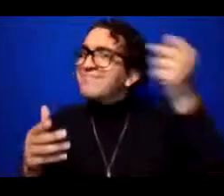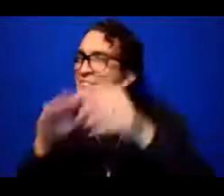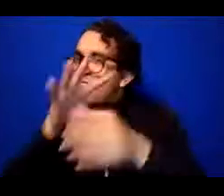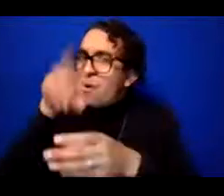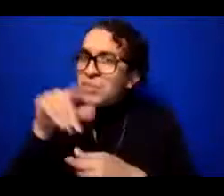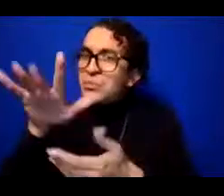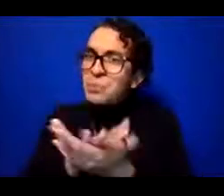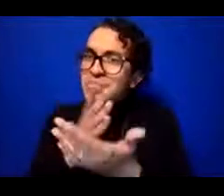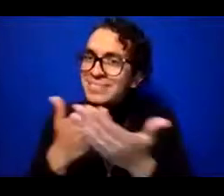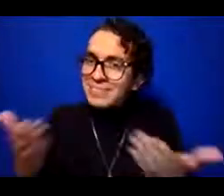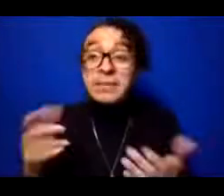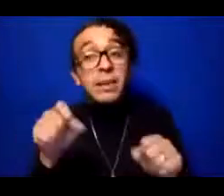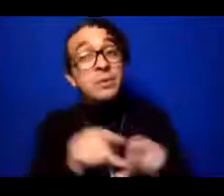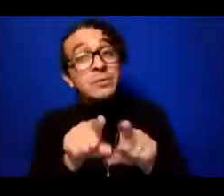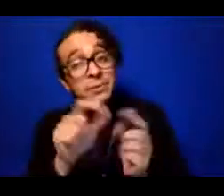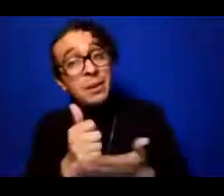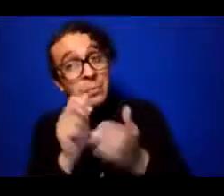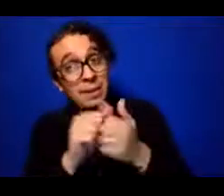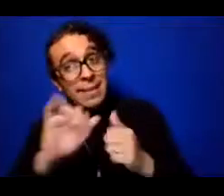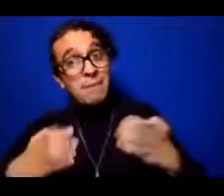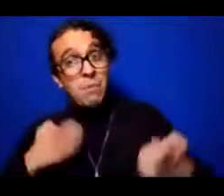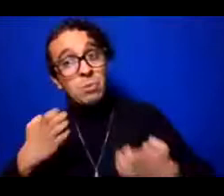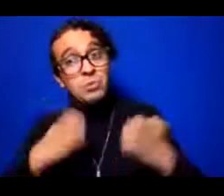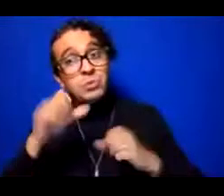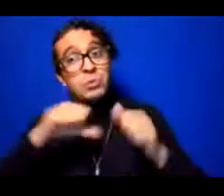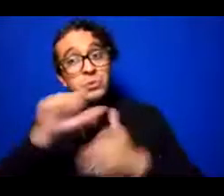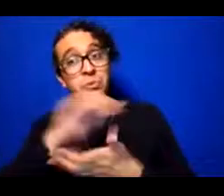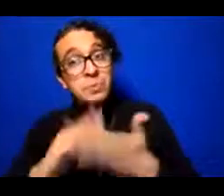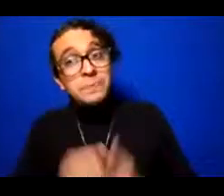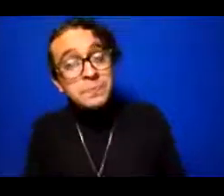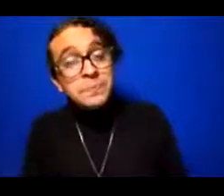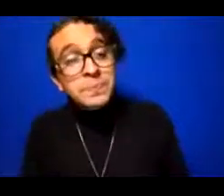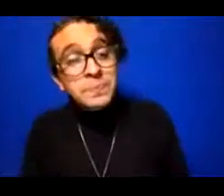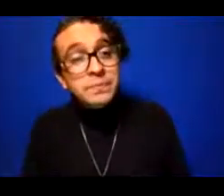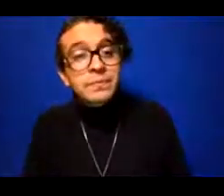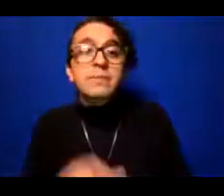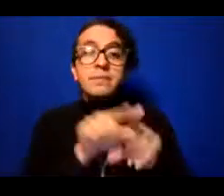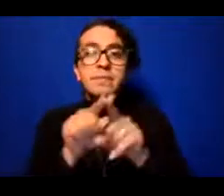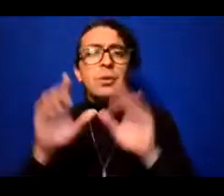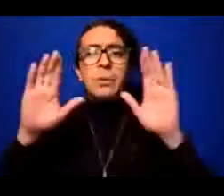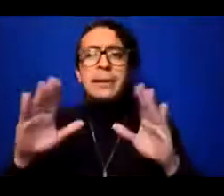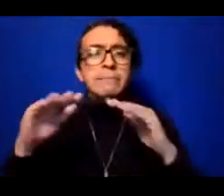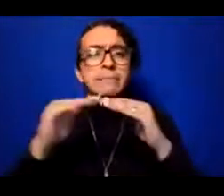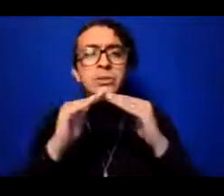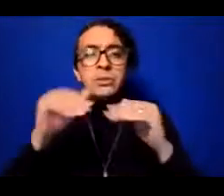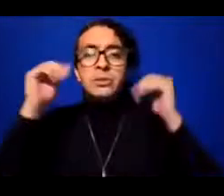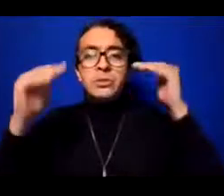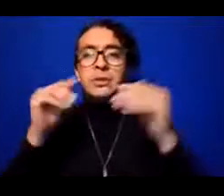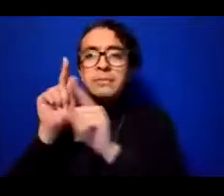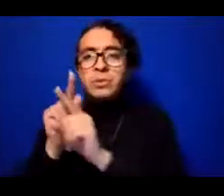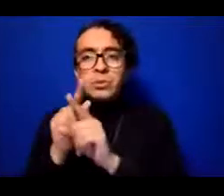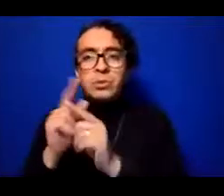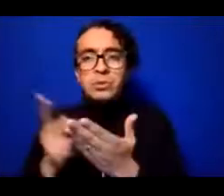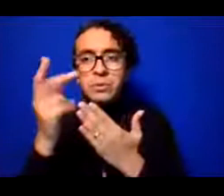the school can also really help with that emotional and social learning. There's also some great peer and adult mentorship